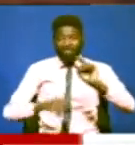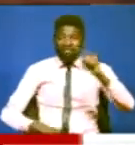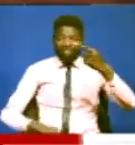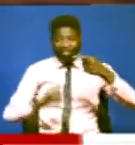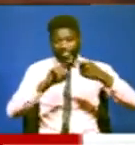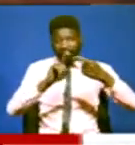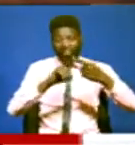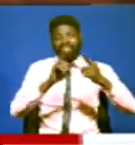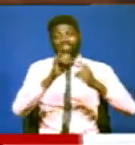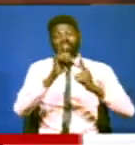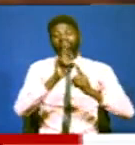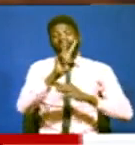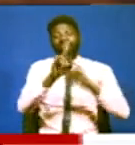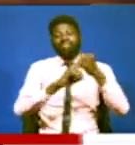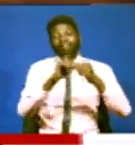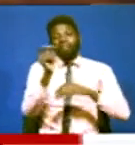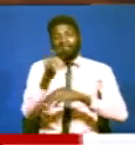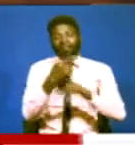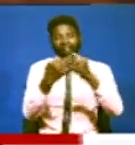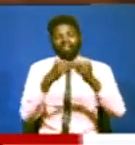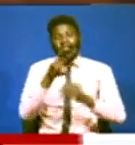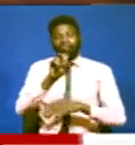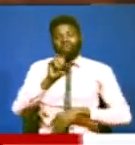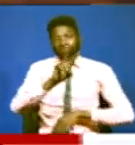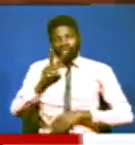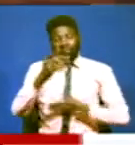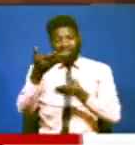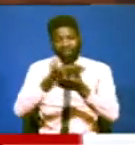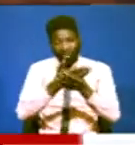August 2022 and filed on 27th August